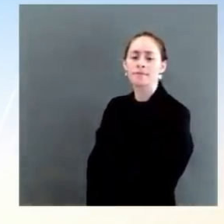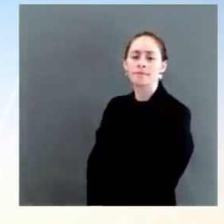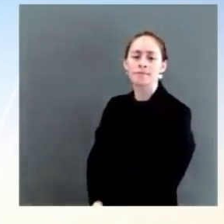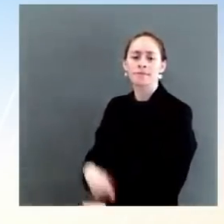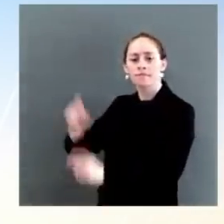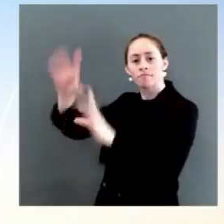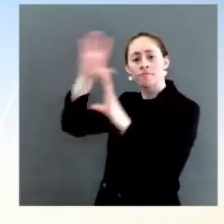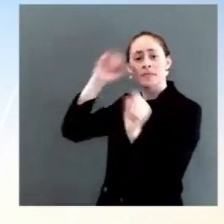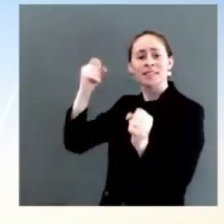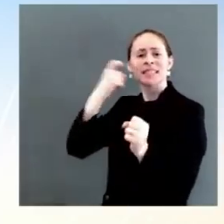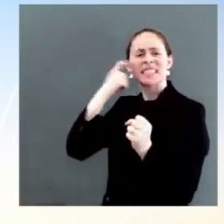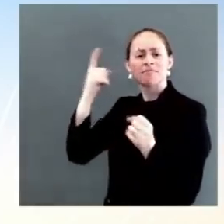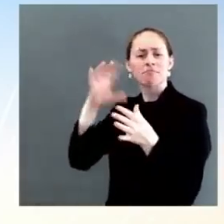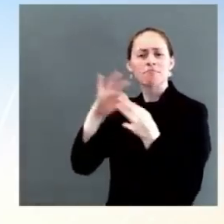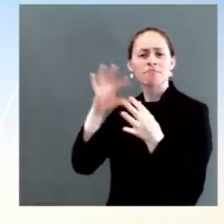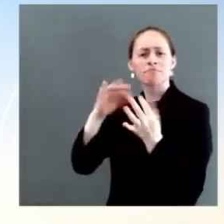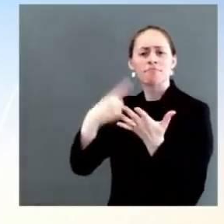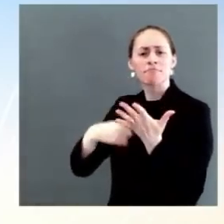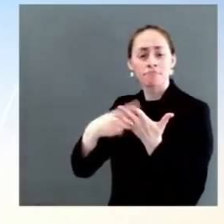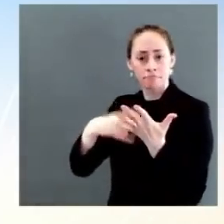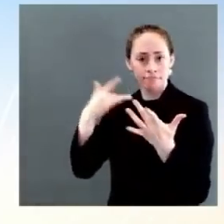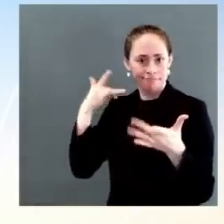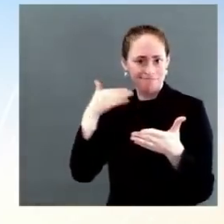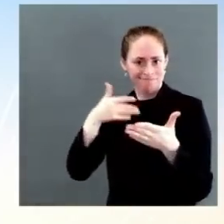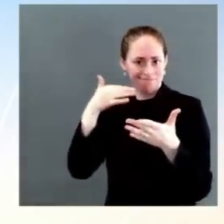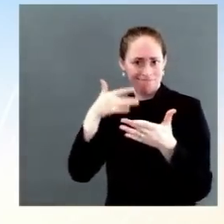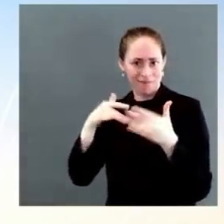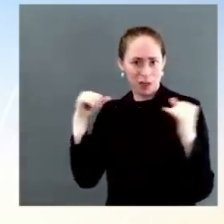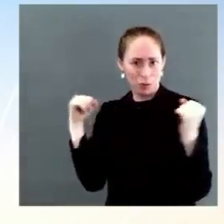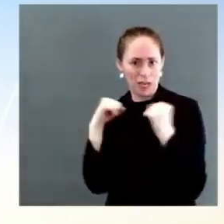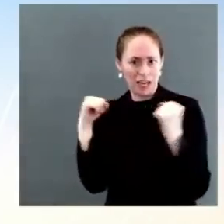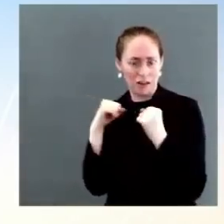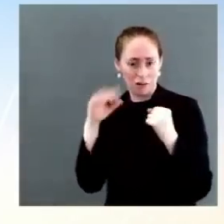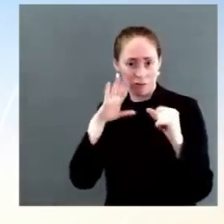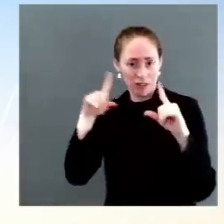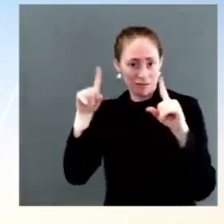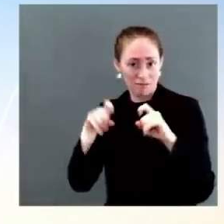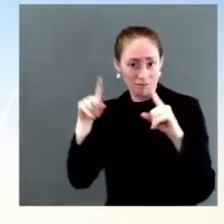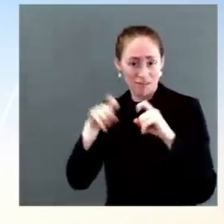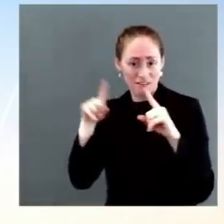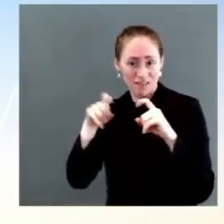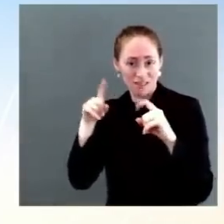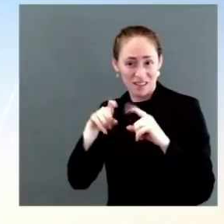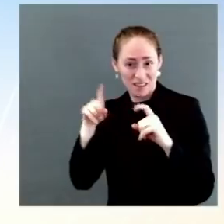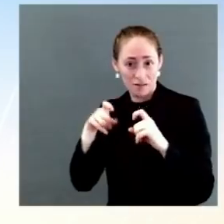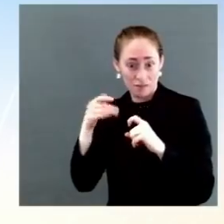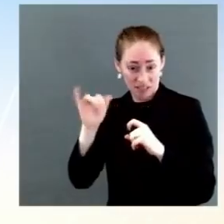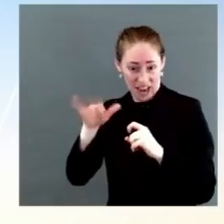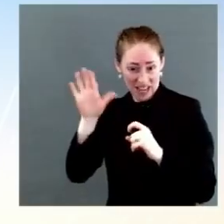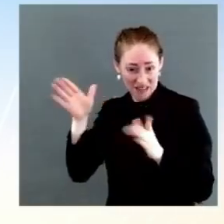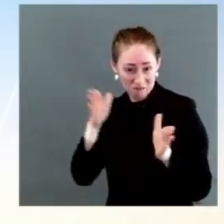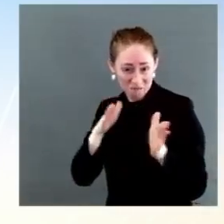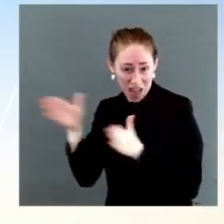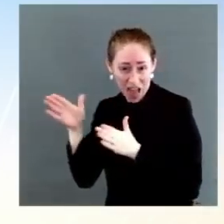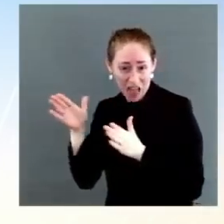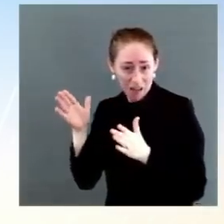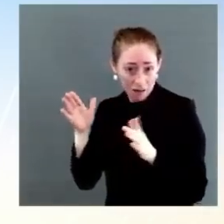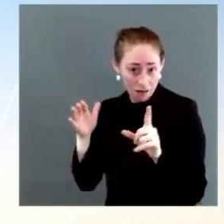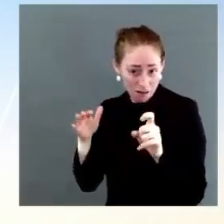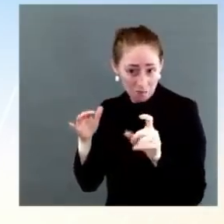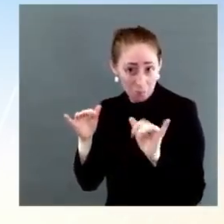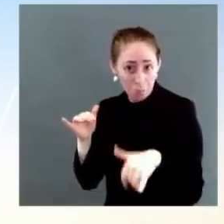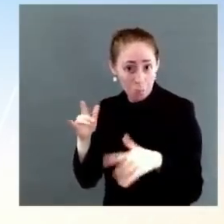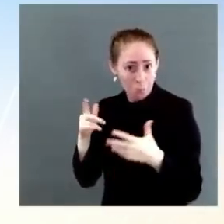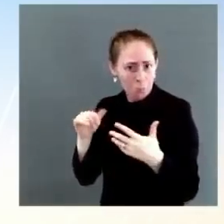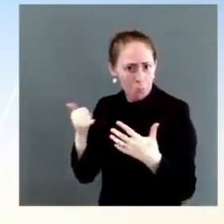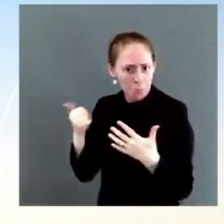He'll certainly have more to say about this tomorrow. I would note that one of the questions a couple of people asked the other day, and I didn't understand in the right way,